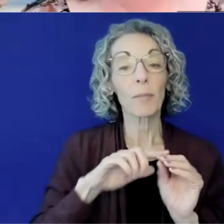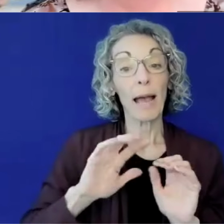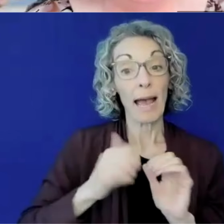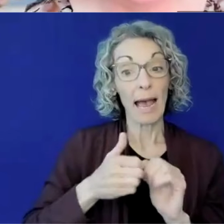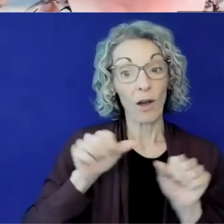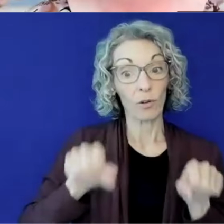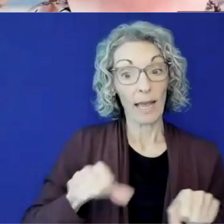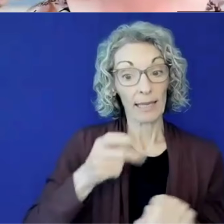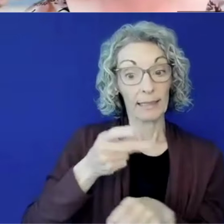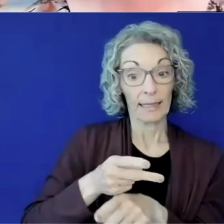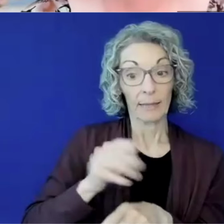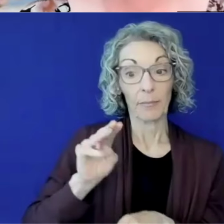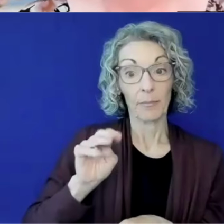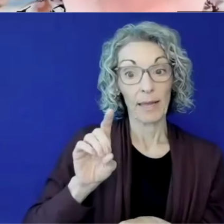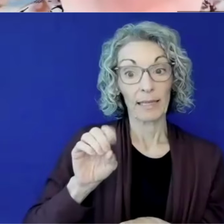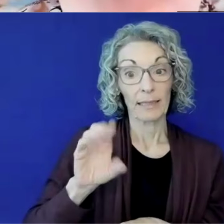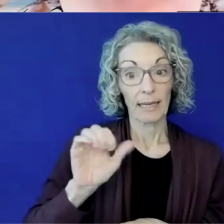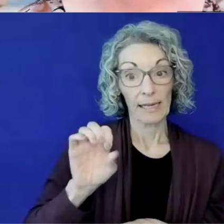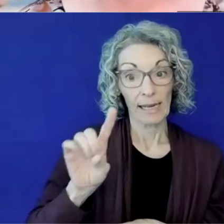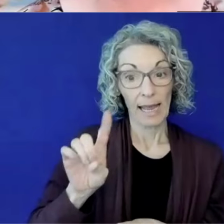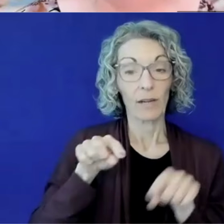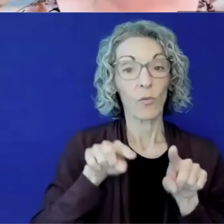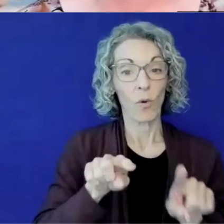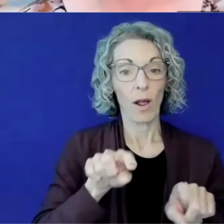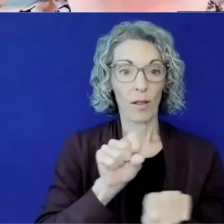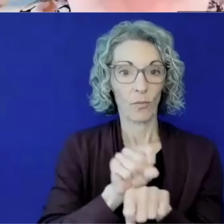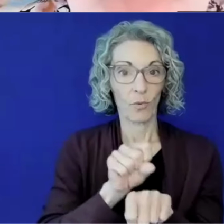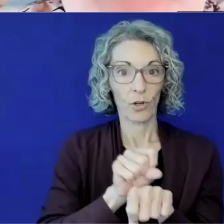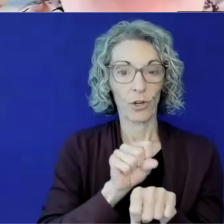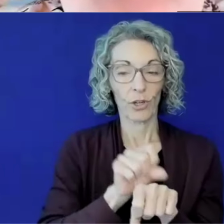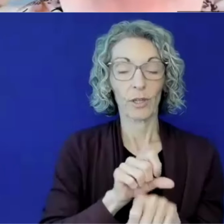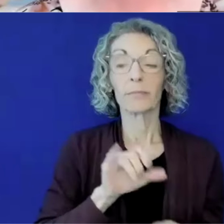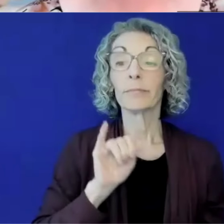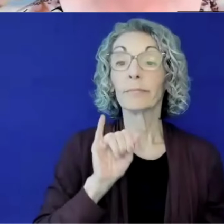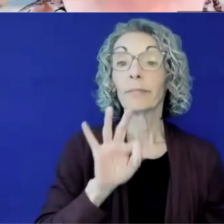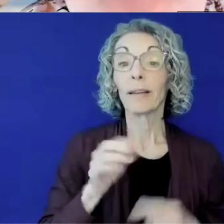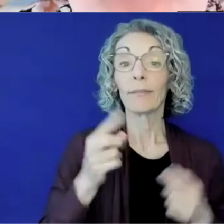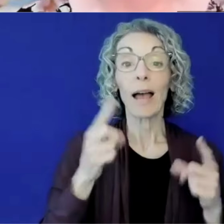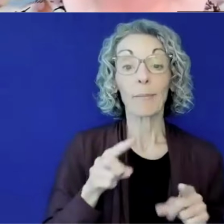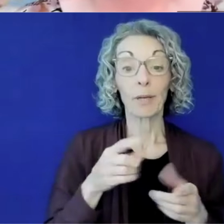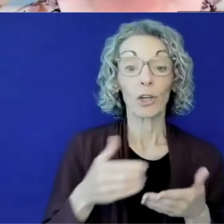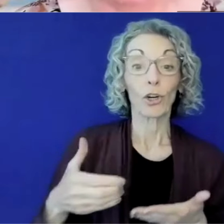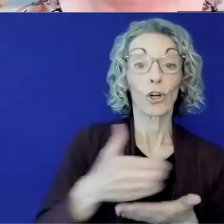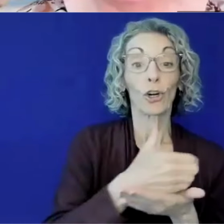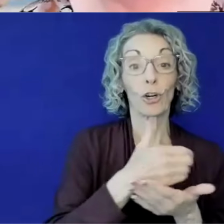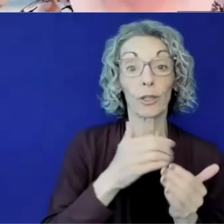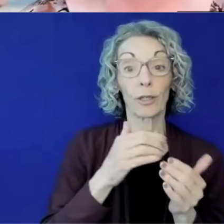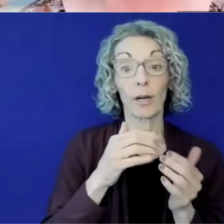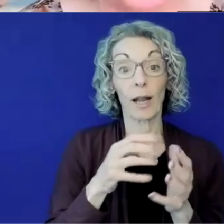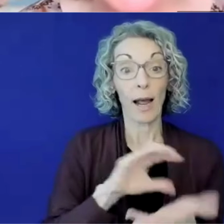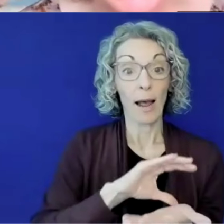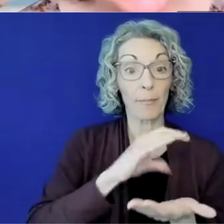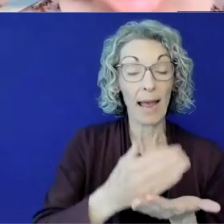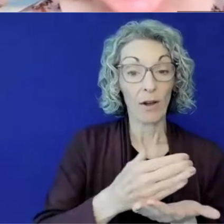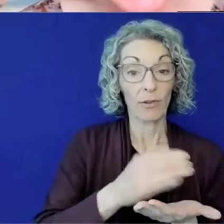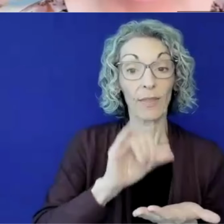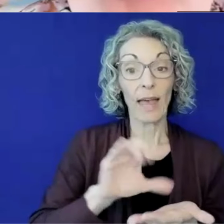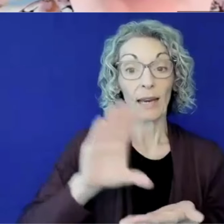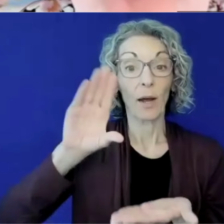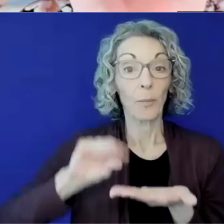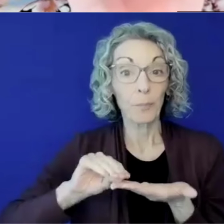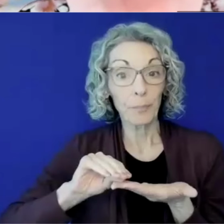Medicaid while working. So if you earn so much that your SSI payment is reduced to zero, meaning you're not getting